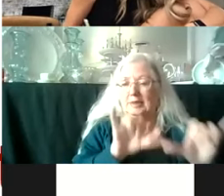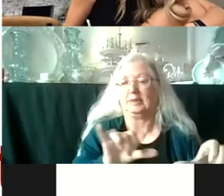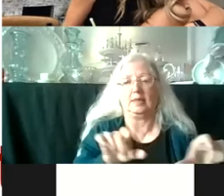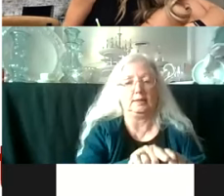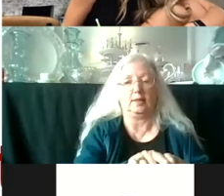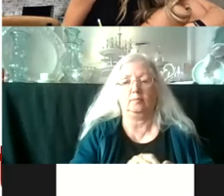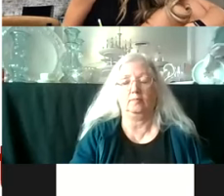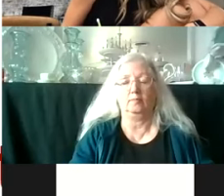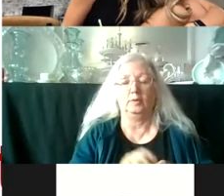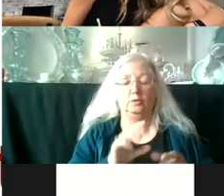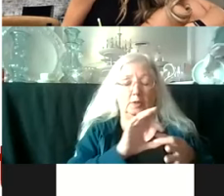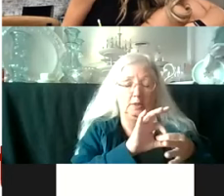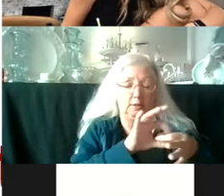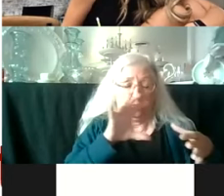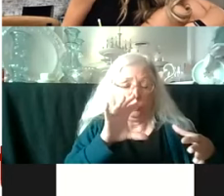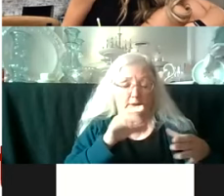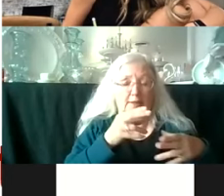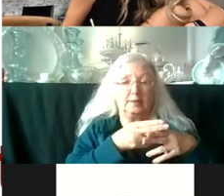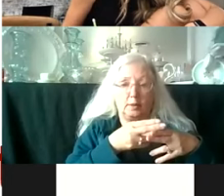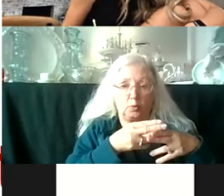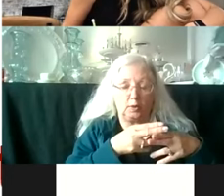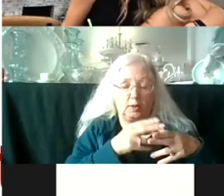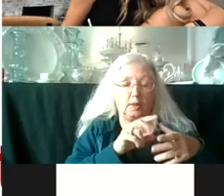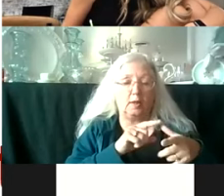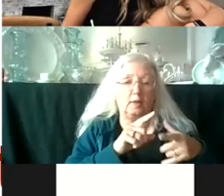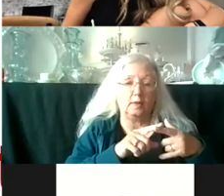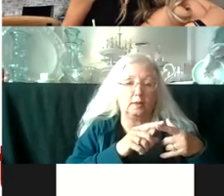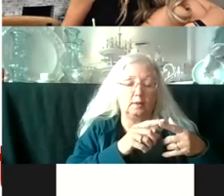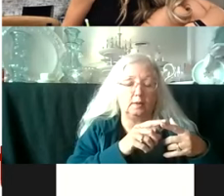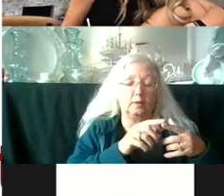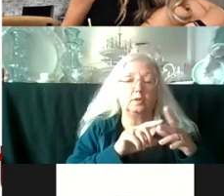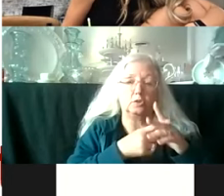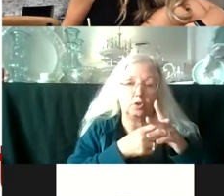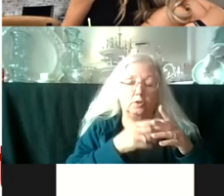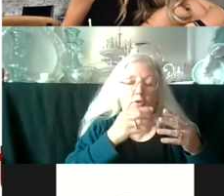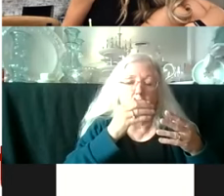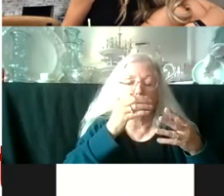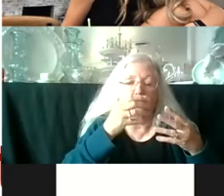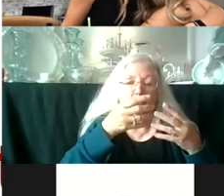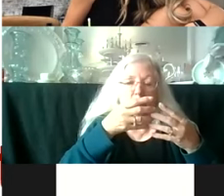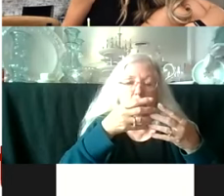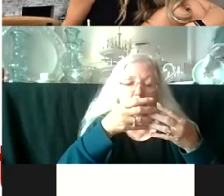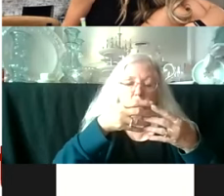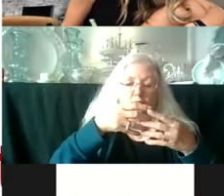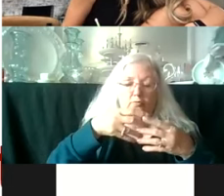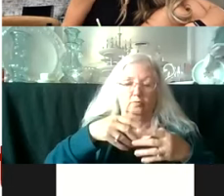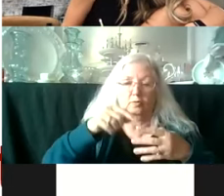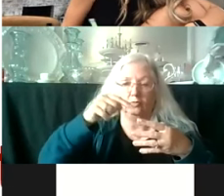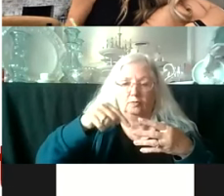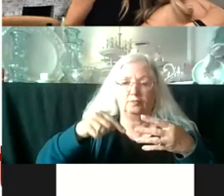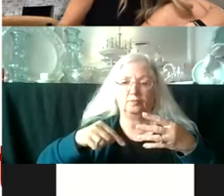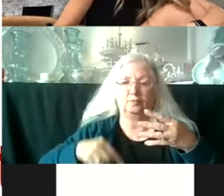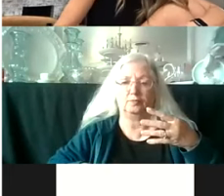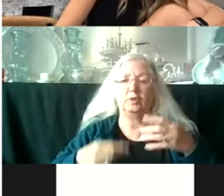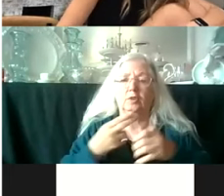So it pries it apart temporarily and starts working its way down using our complementary base pair